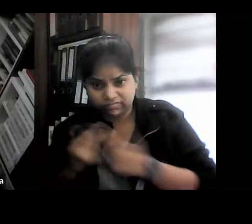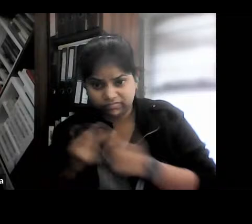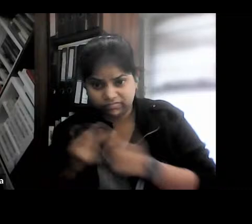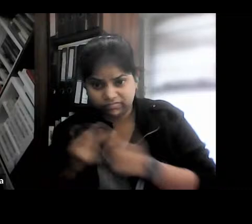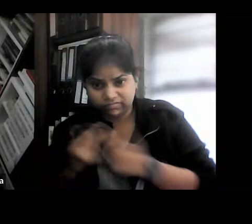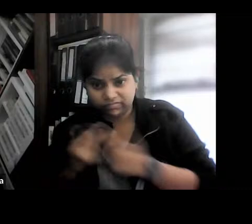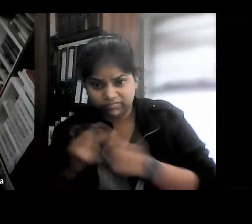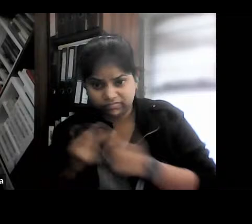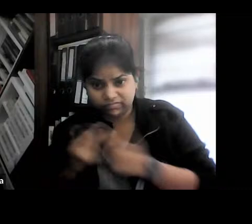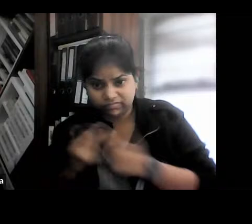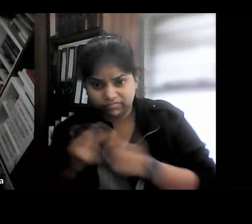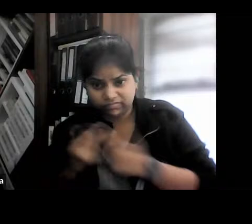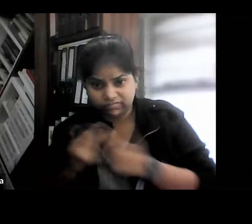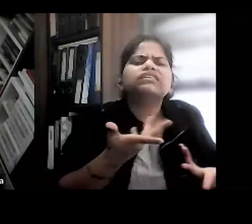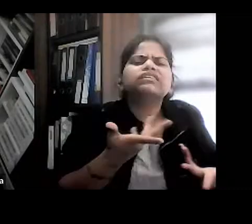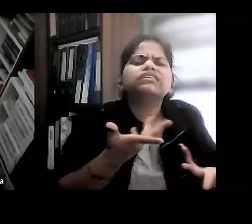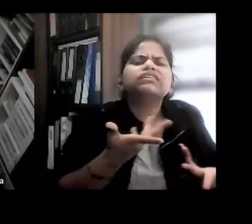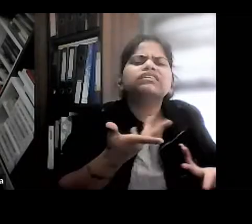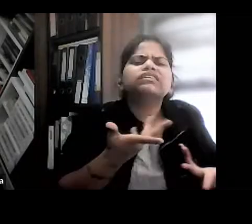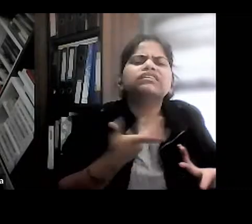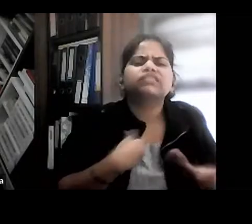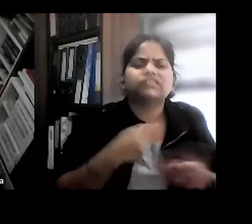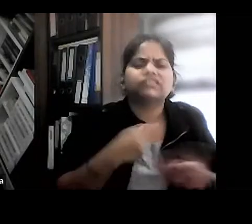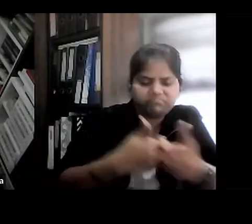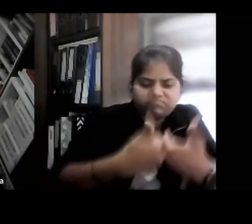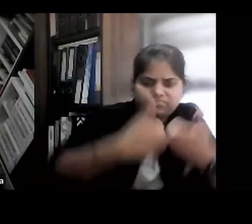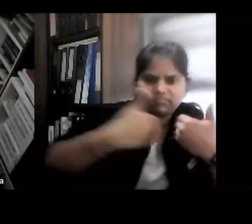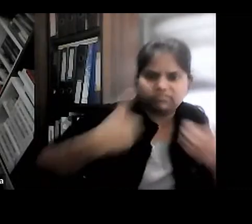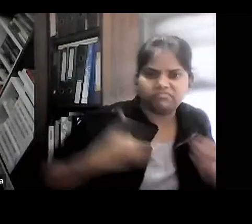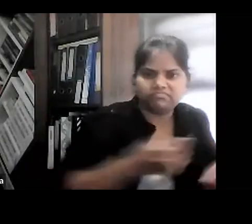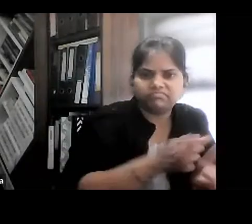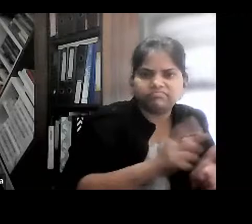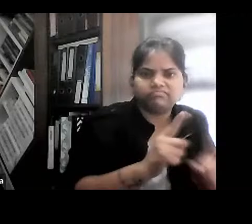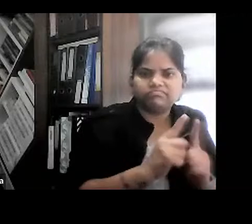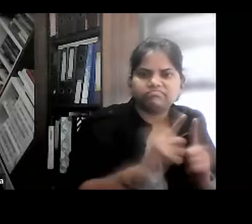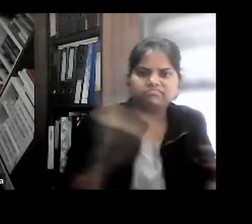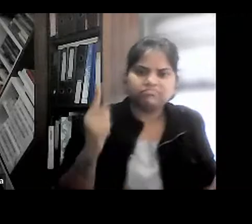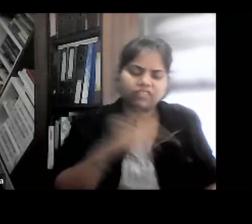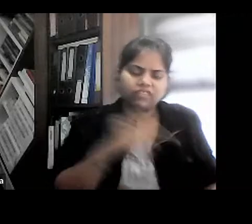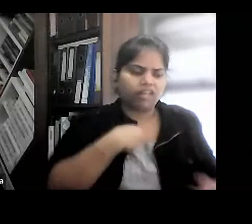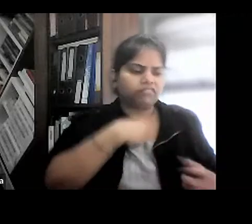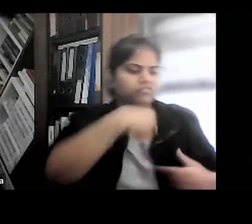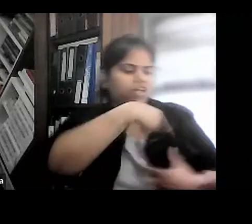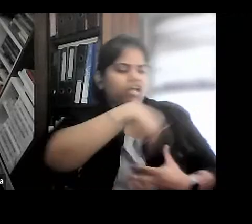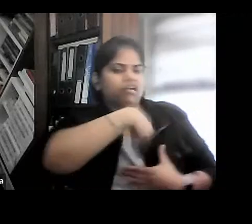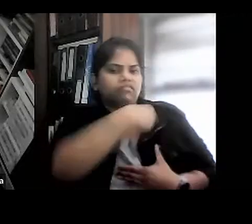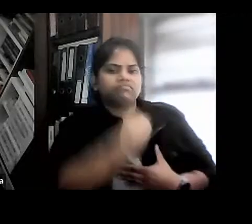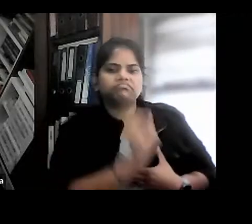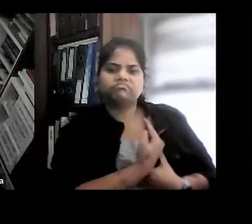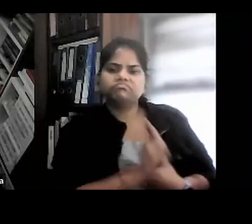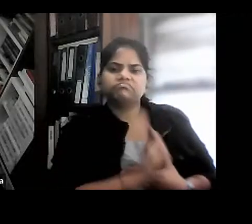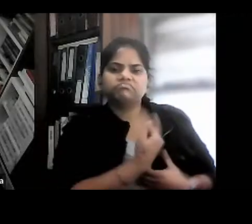that polarizes the deaf from the rest of society by imbuing them with a sense of abnormality and a